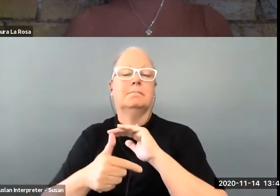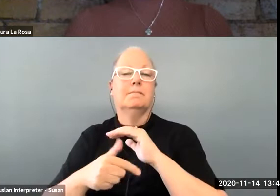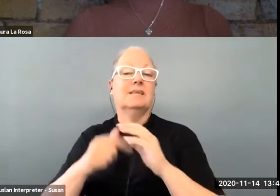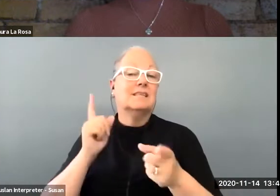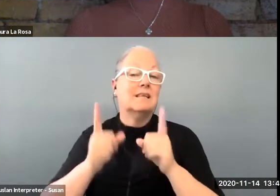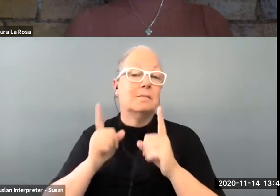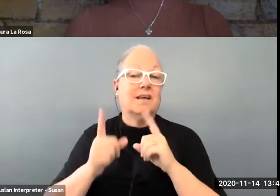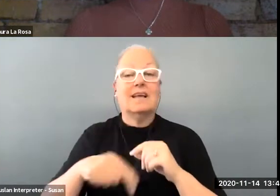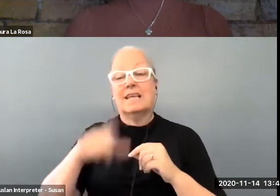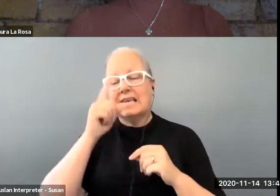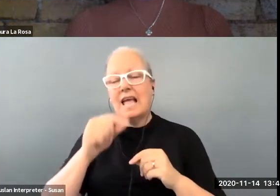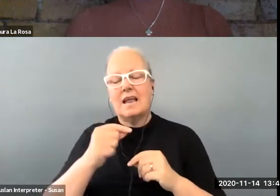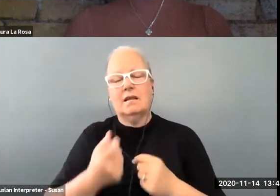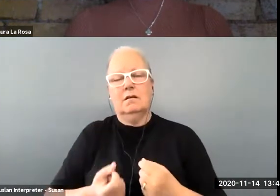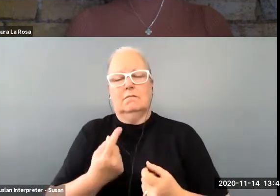sometimes re-traumatizing